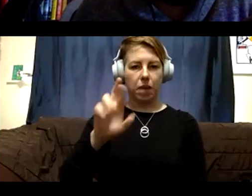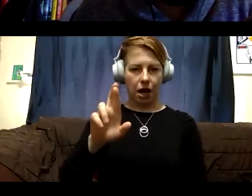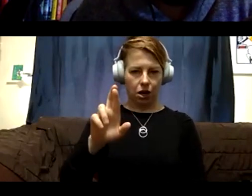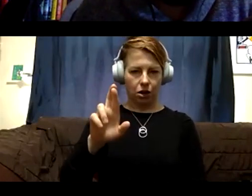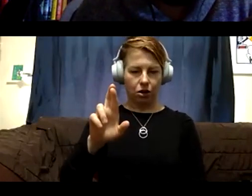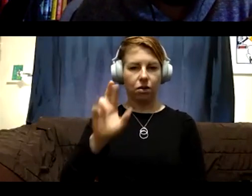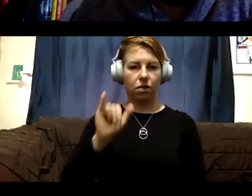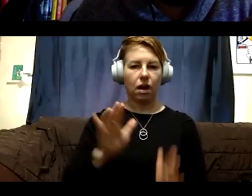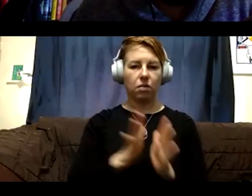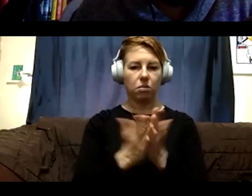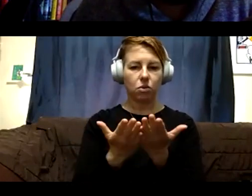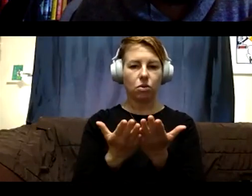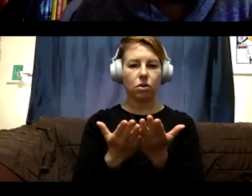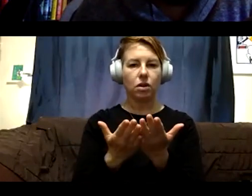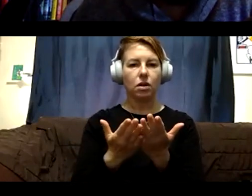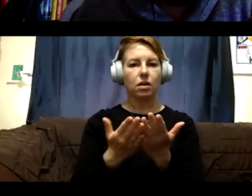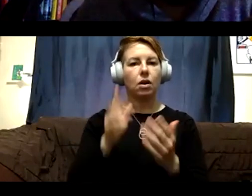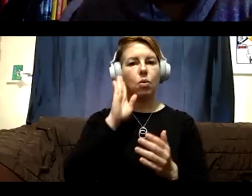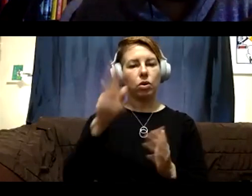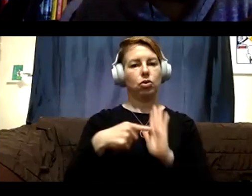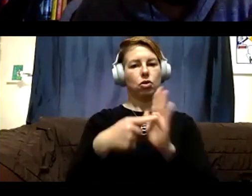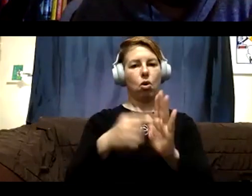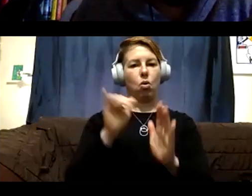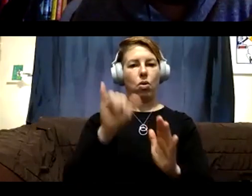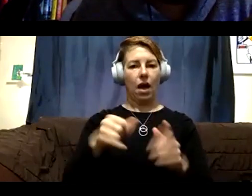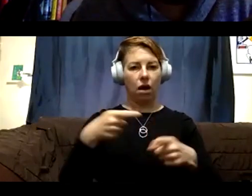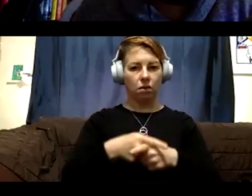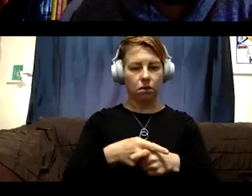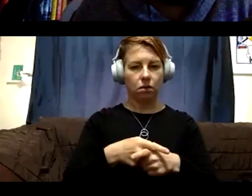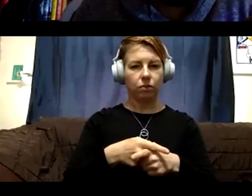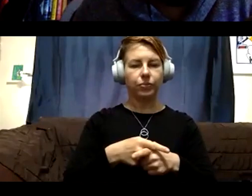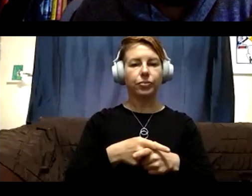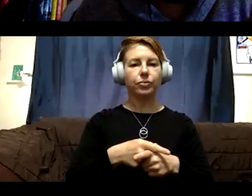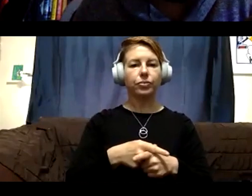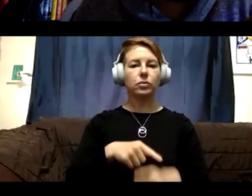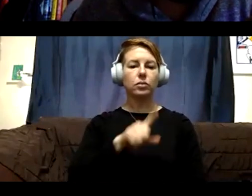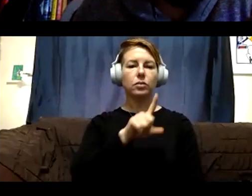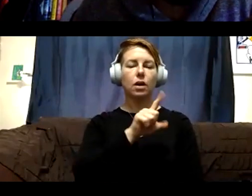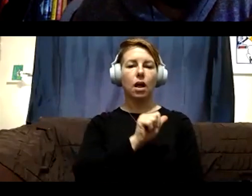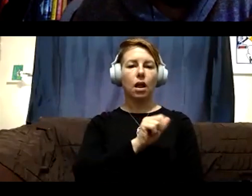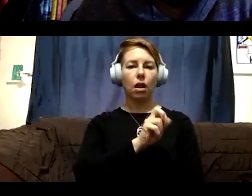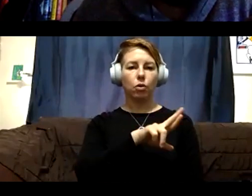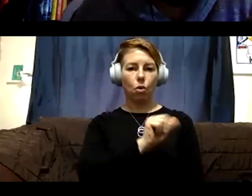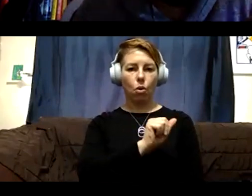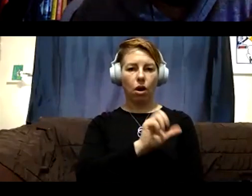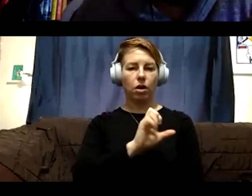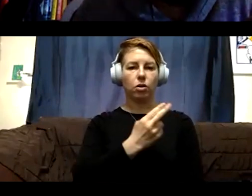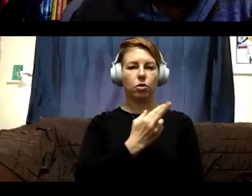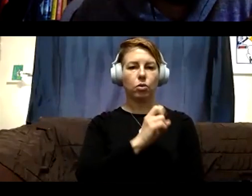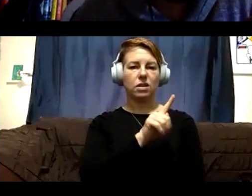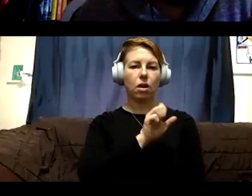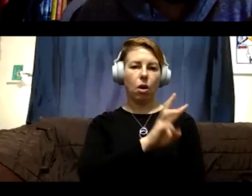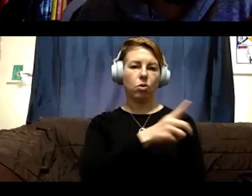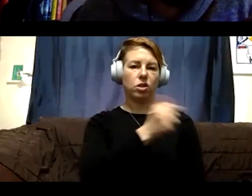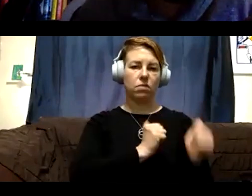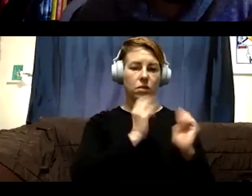conundrum. The protagonist, a woman played by Lenora Chrislow, awakens with amnesia,